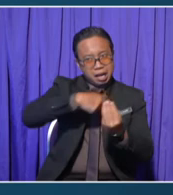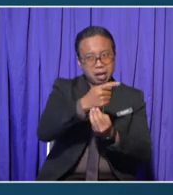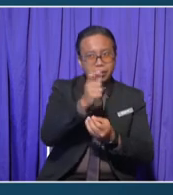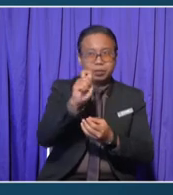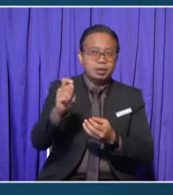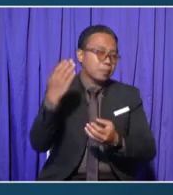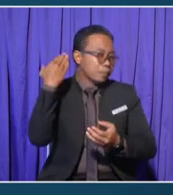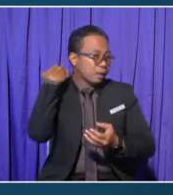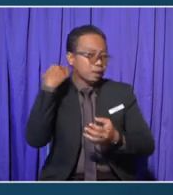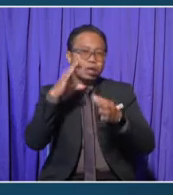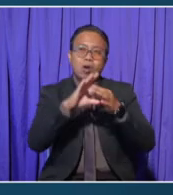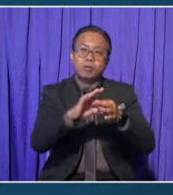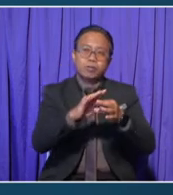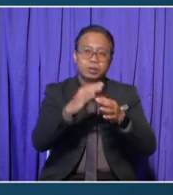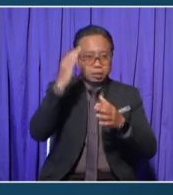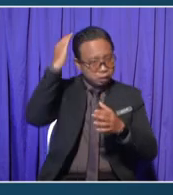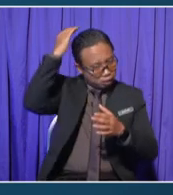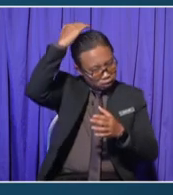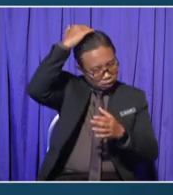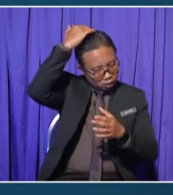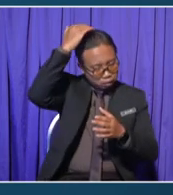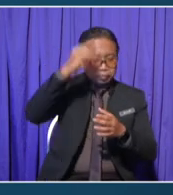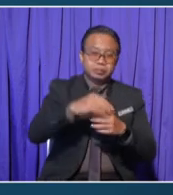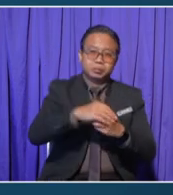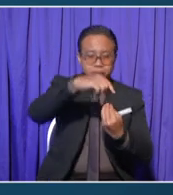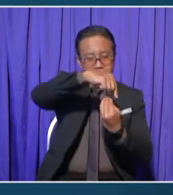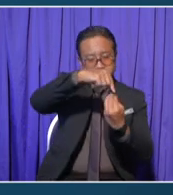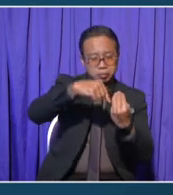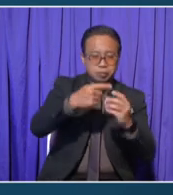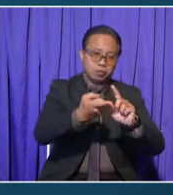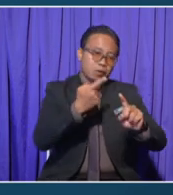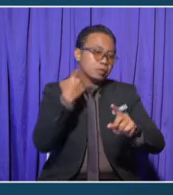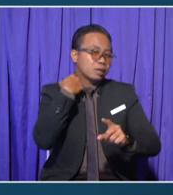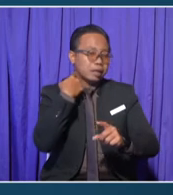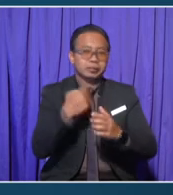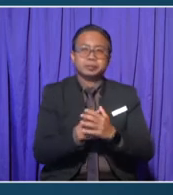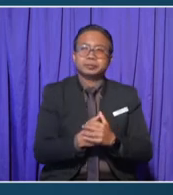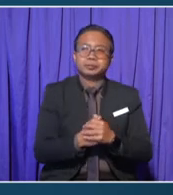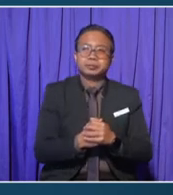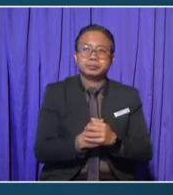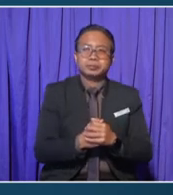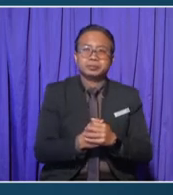back of the head slopes up from the neck.